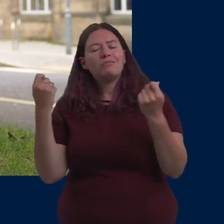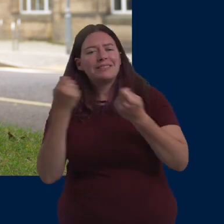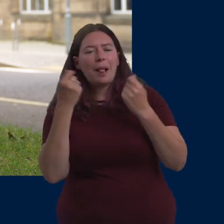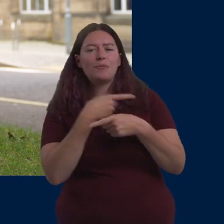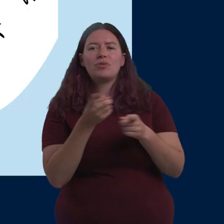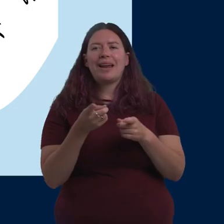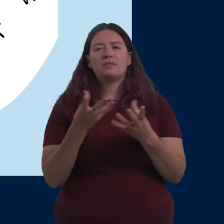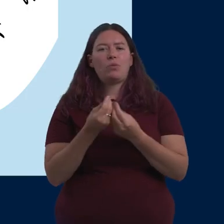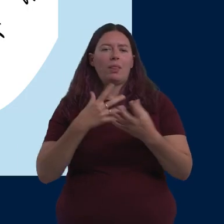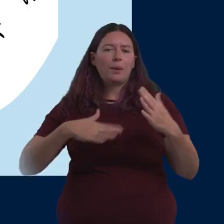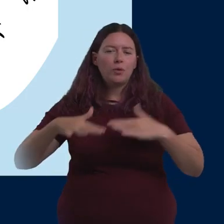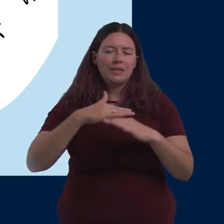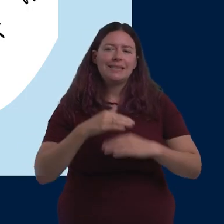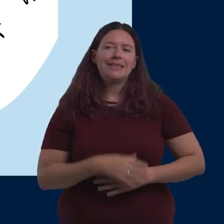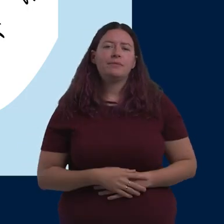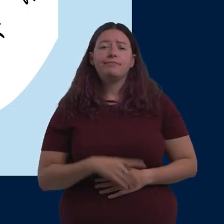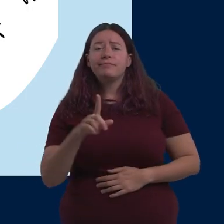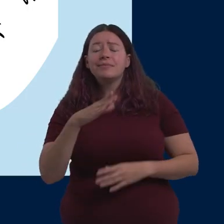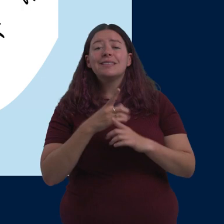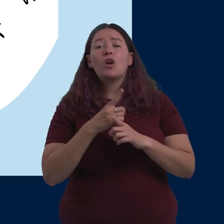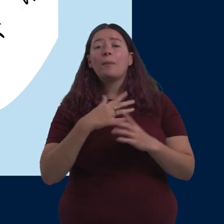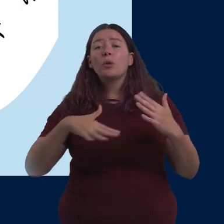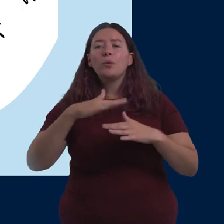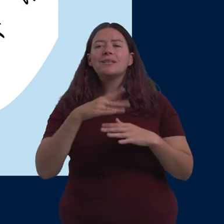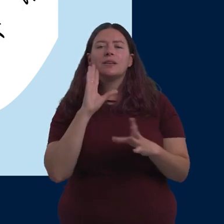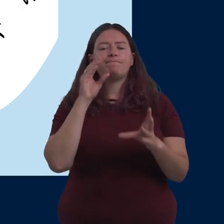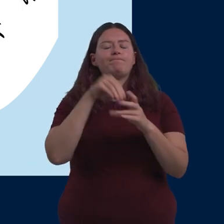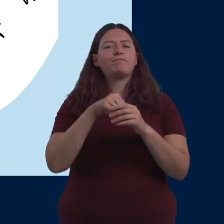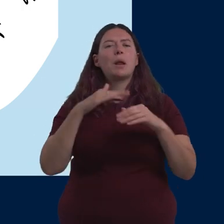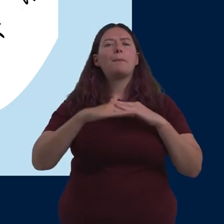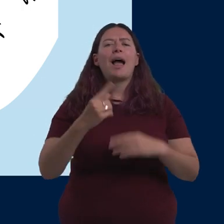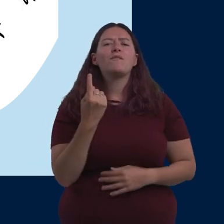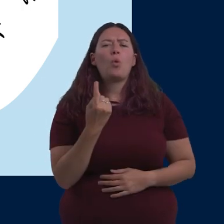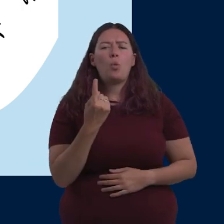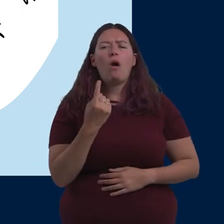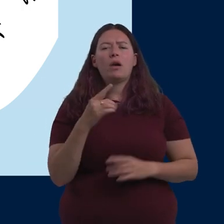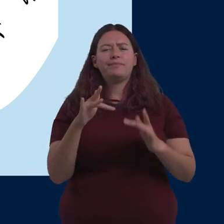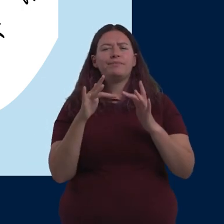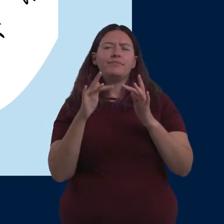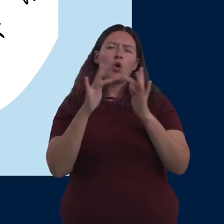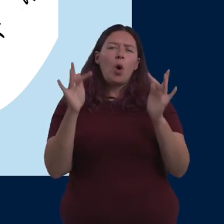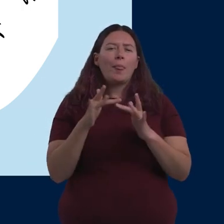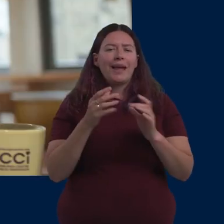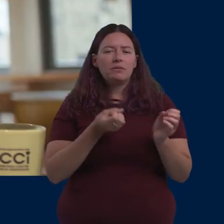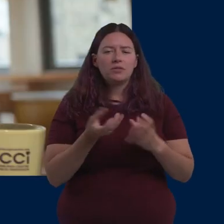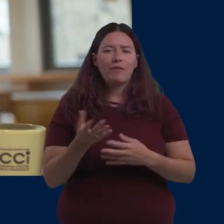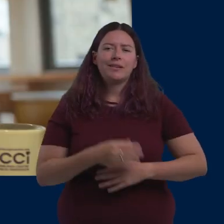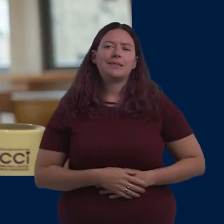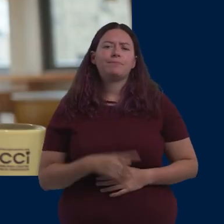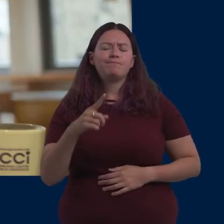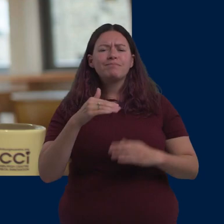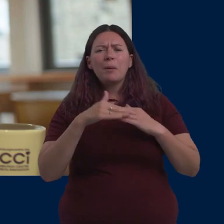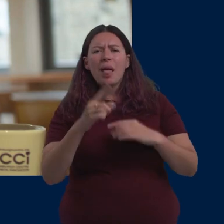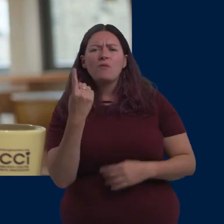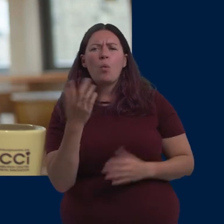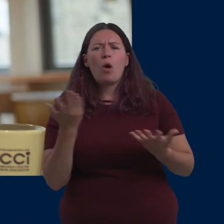community. Speaking of community, make sure to join Platform One, the university's online community place. On Platform One,